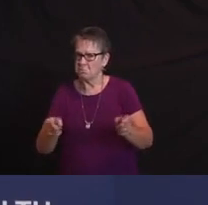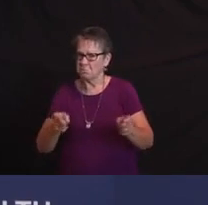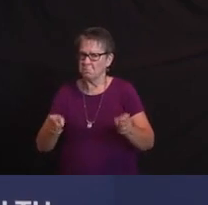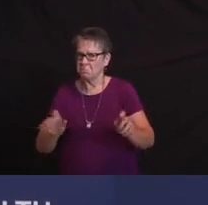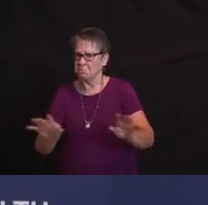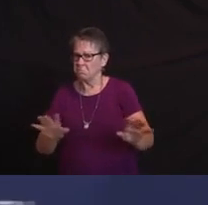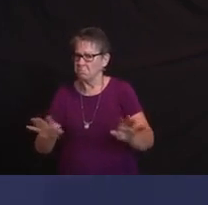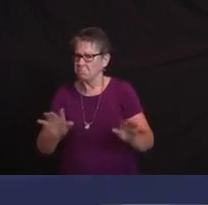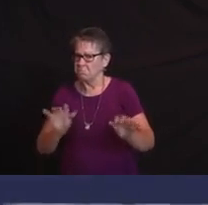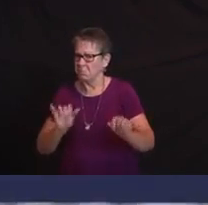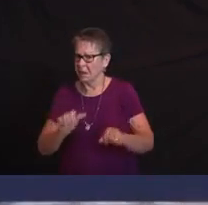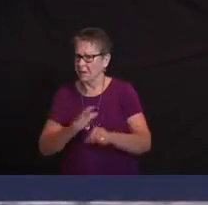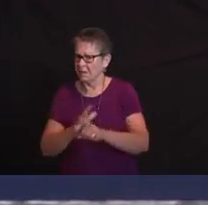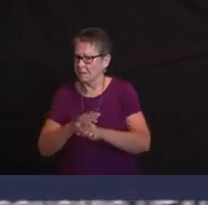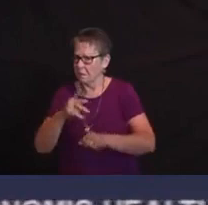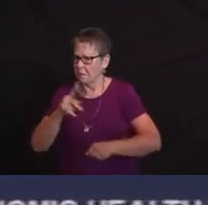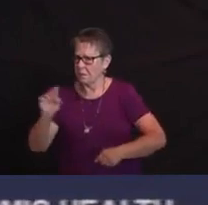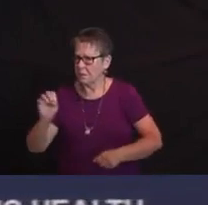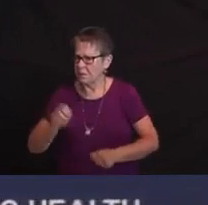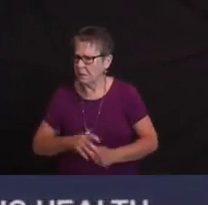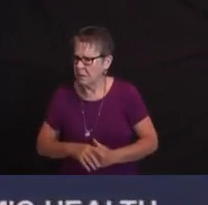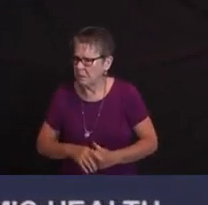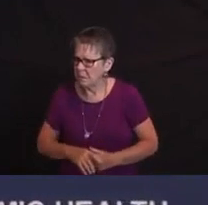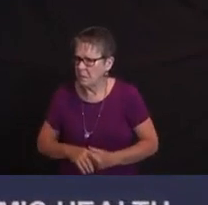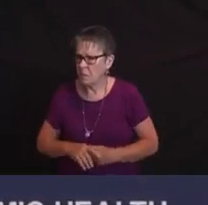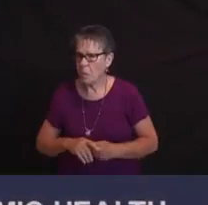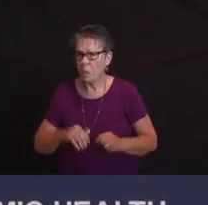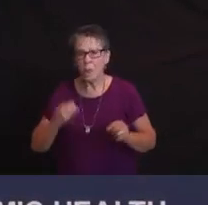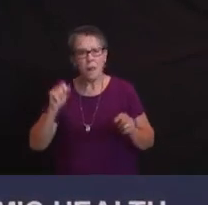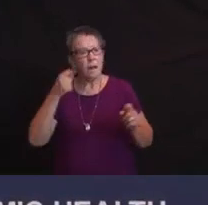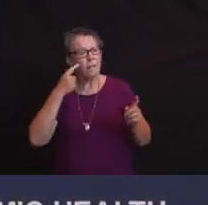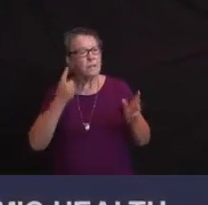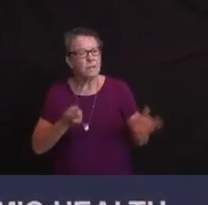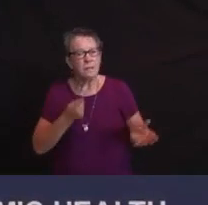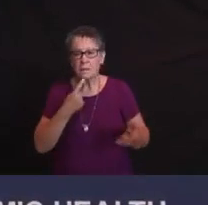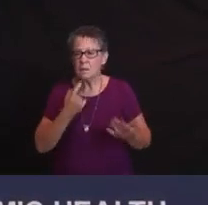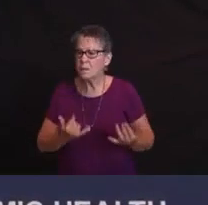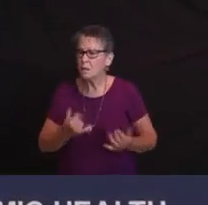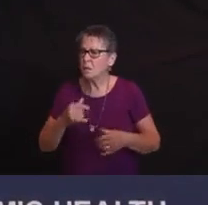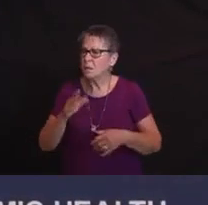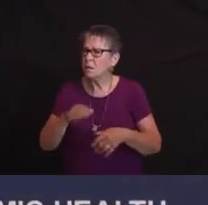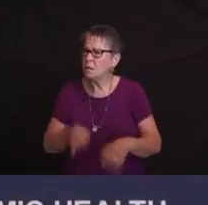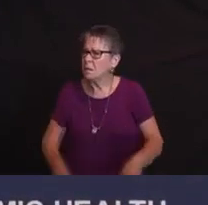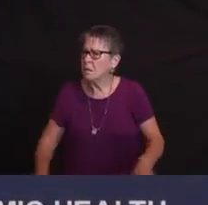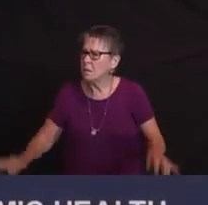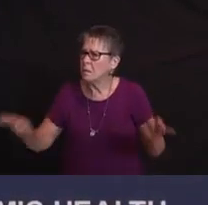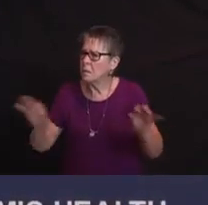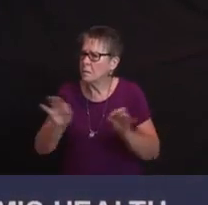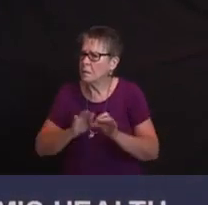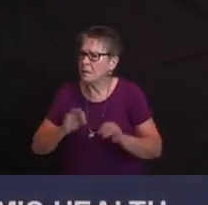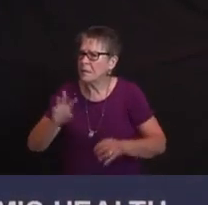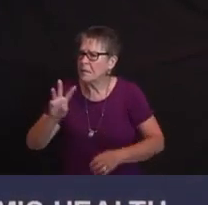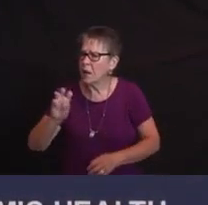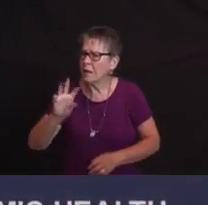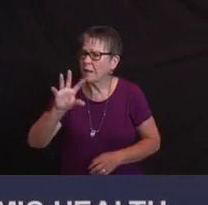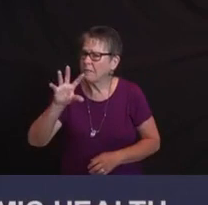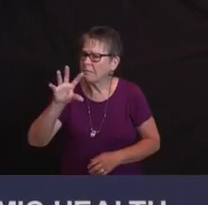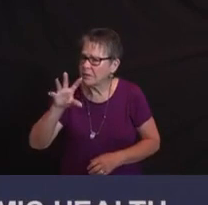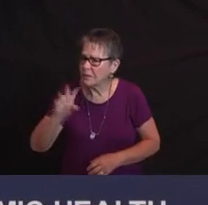Yeah, it's important to note we've got just about 650 something in the hospital, and our peak